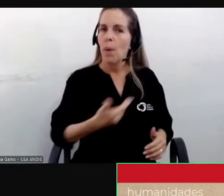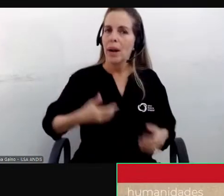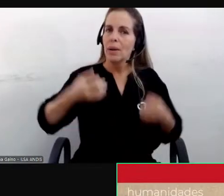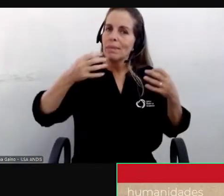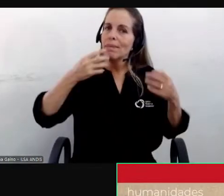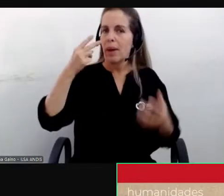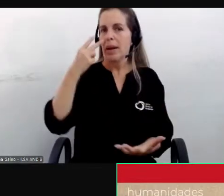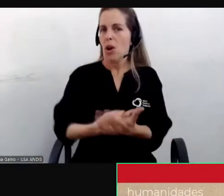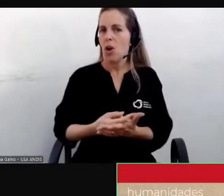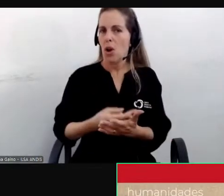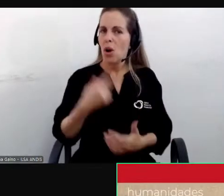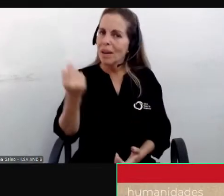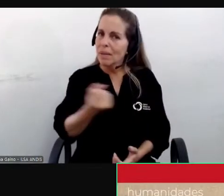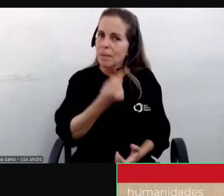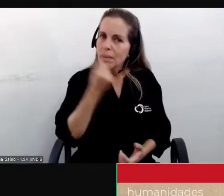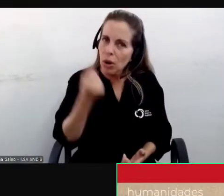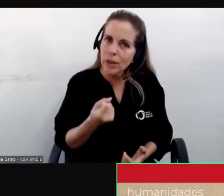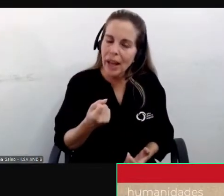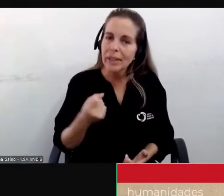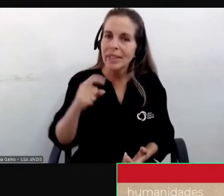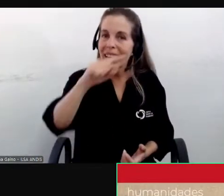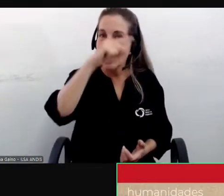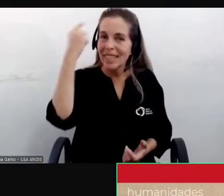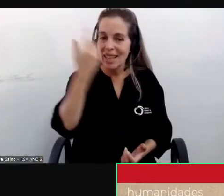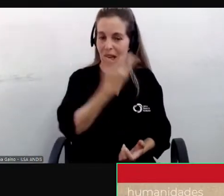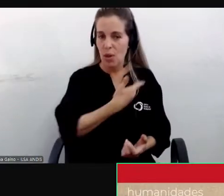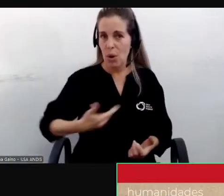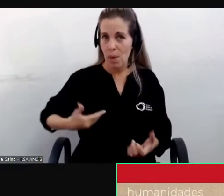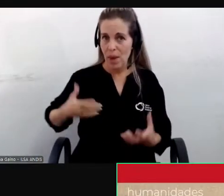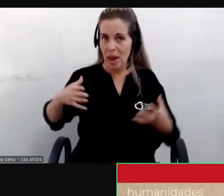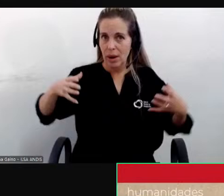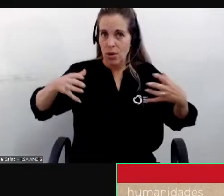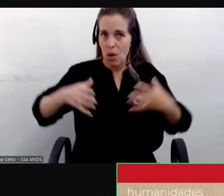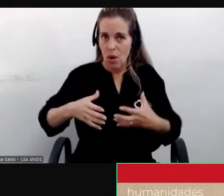government, for the state of Brazil,